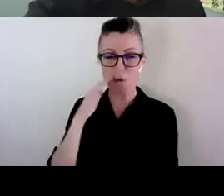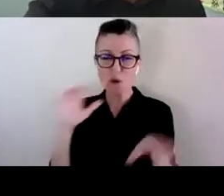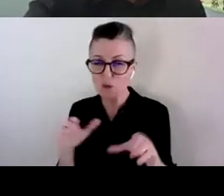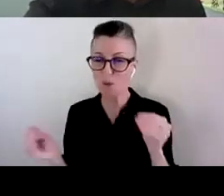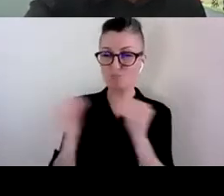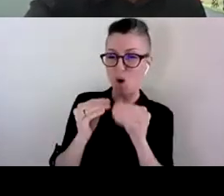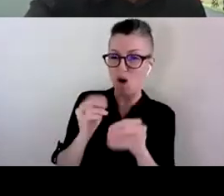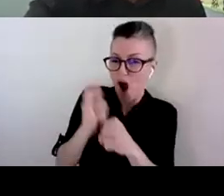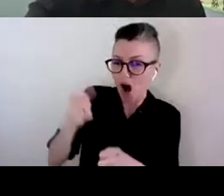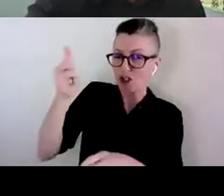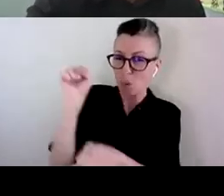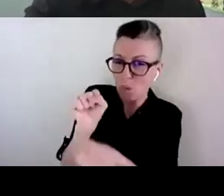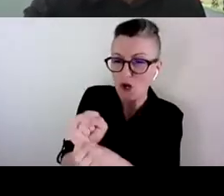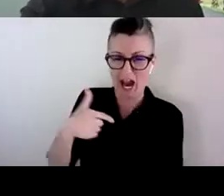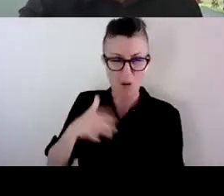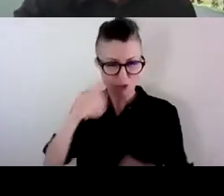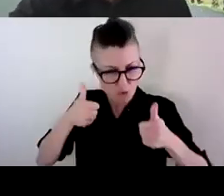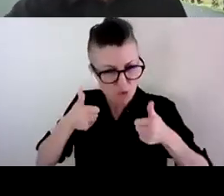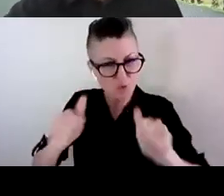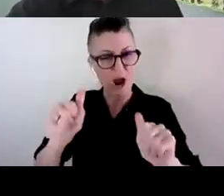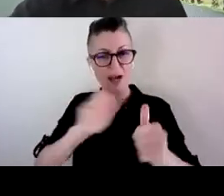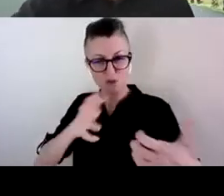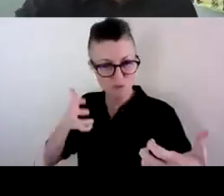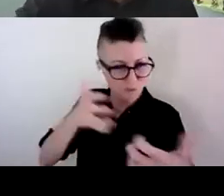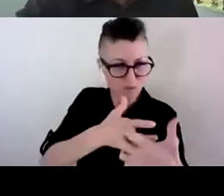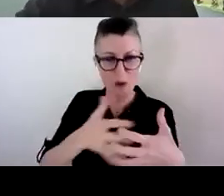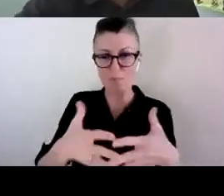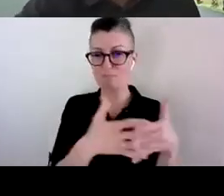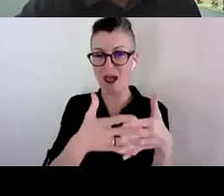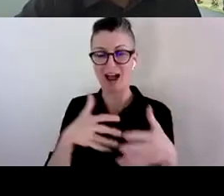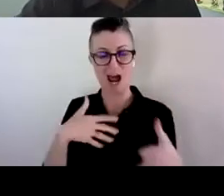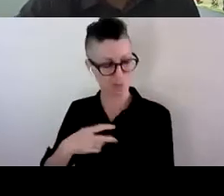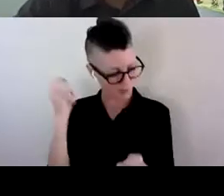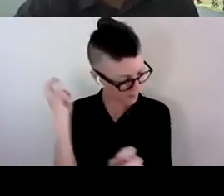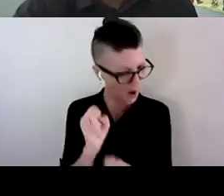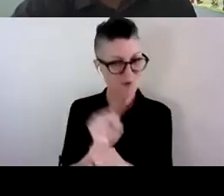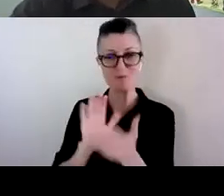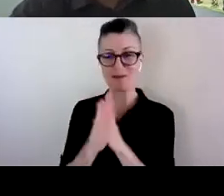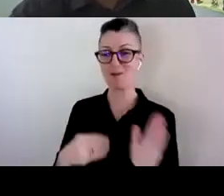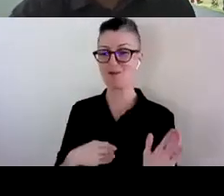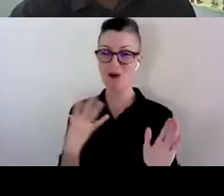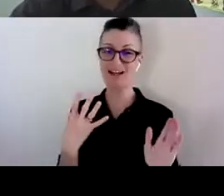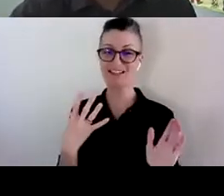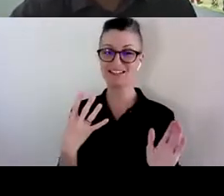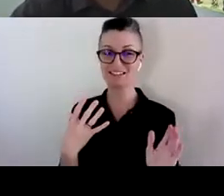being American, just work harder on becoming white so that we can avoid